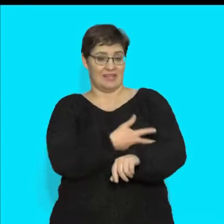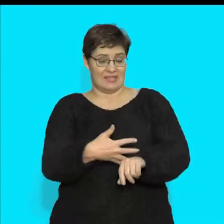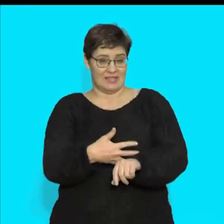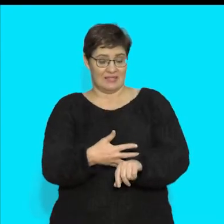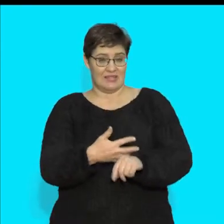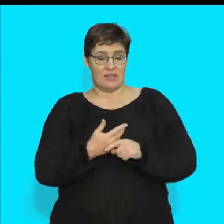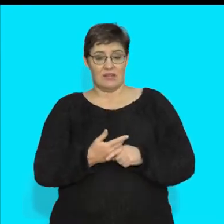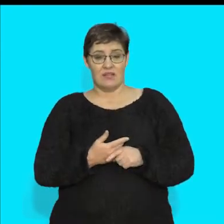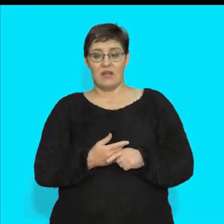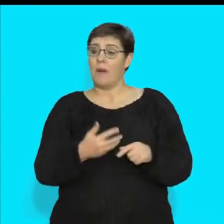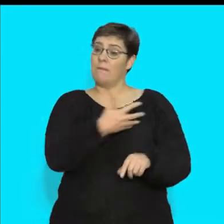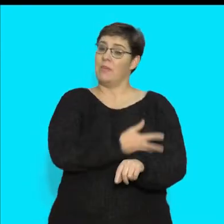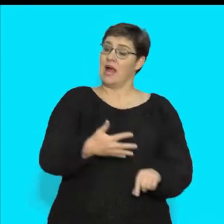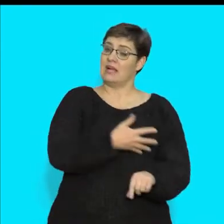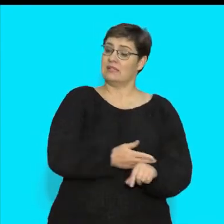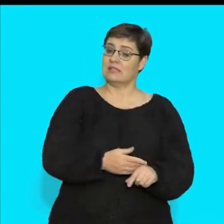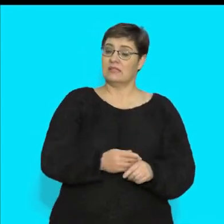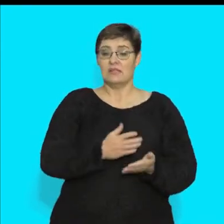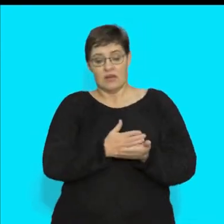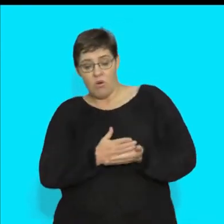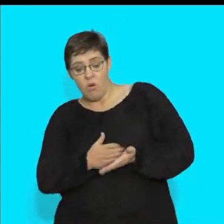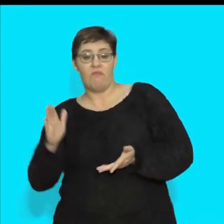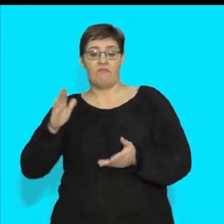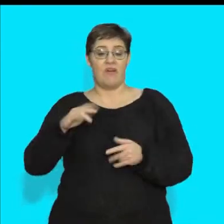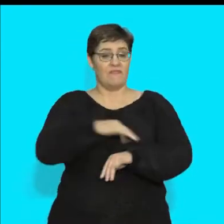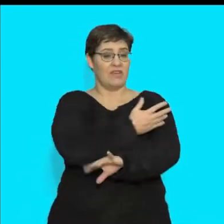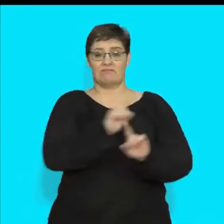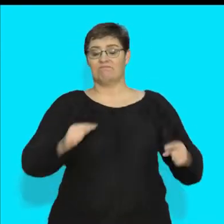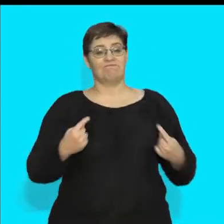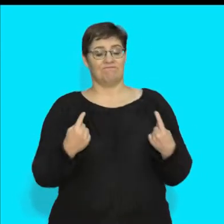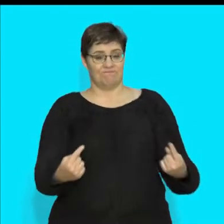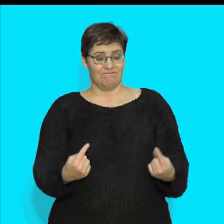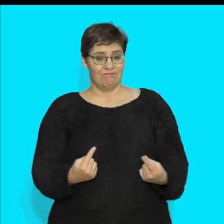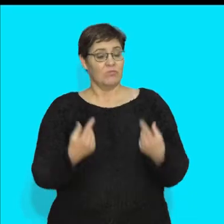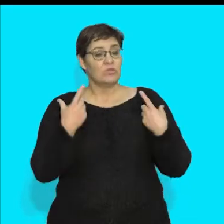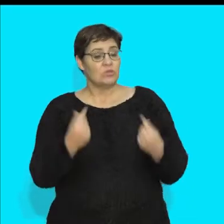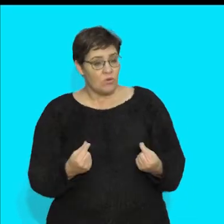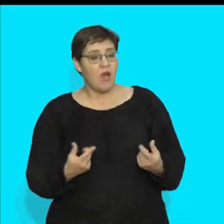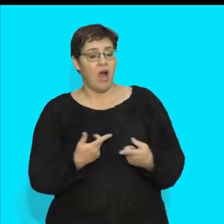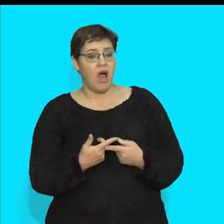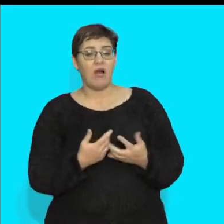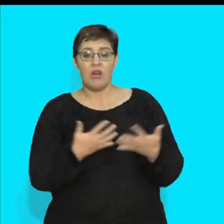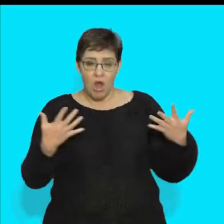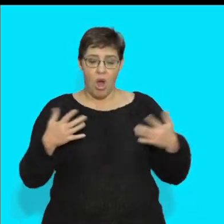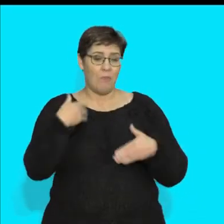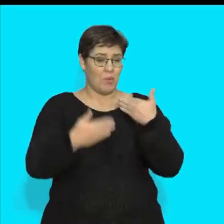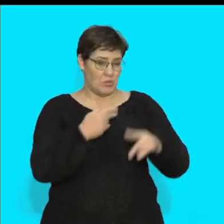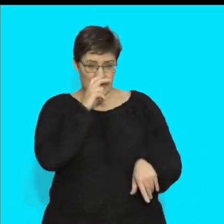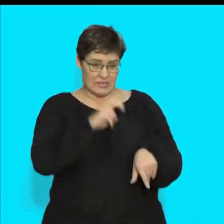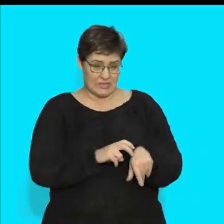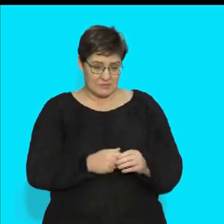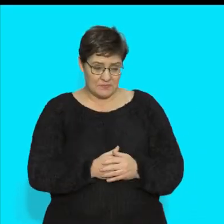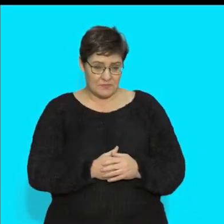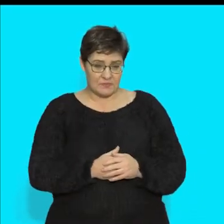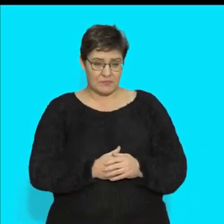blood. We cannot have the blood leave those vessels. If we do, a whole lot of clotting process has to